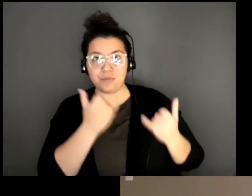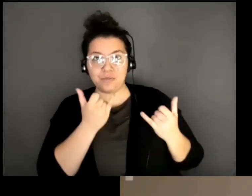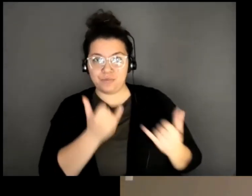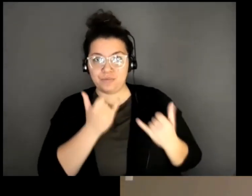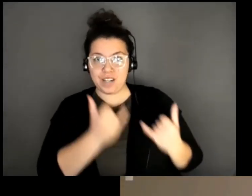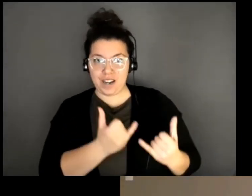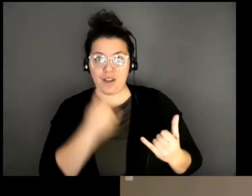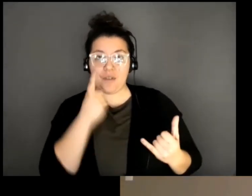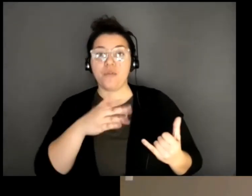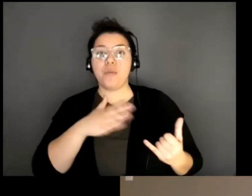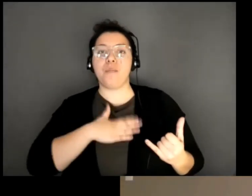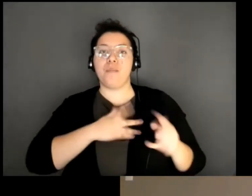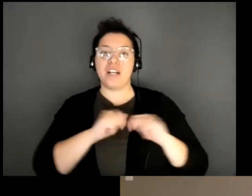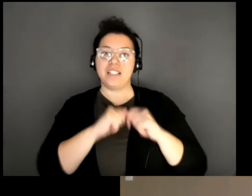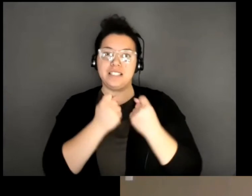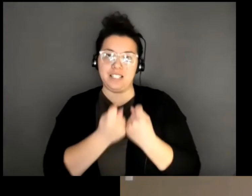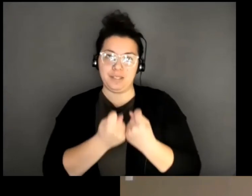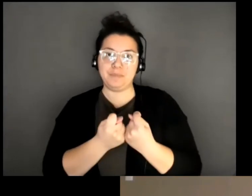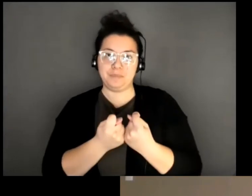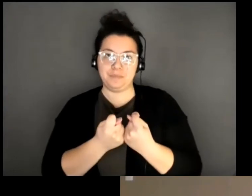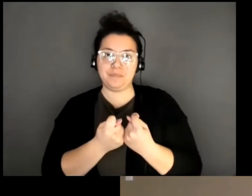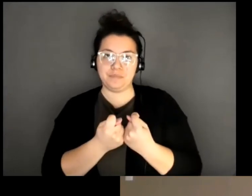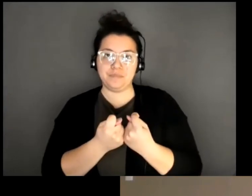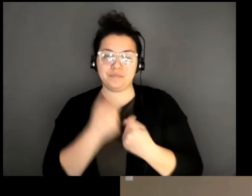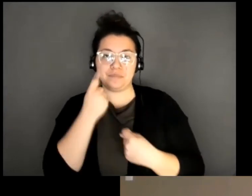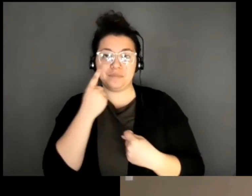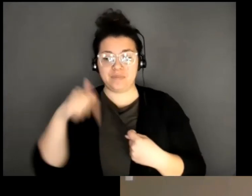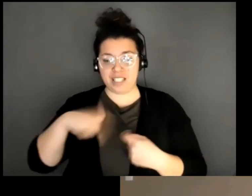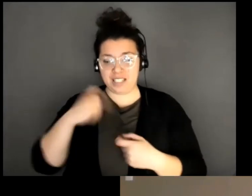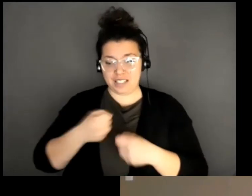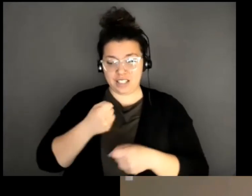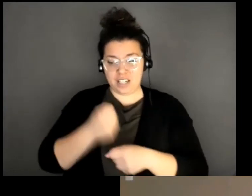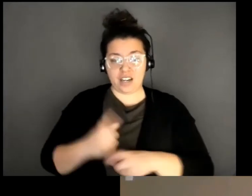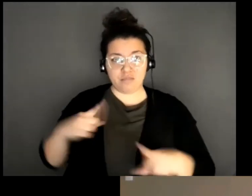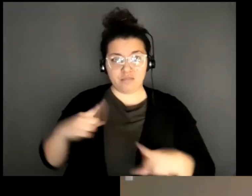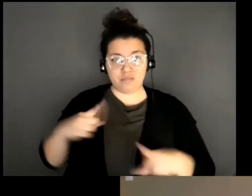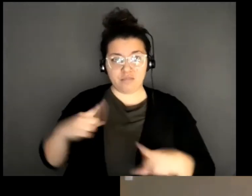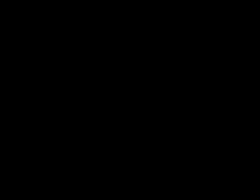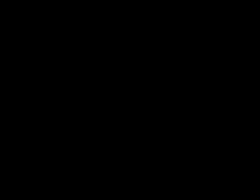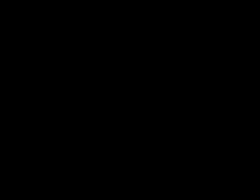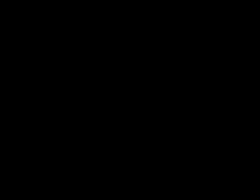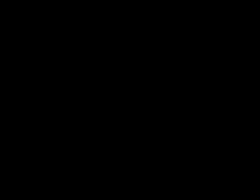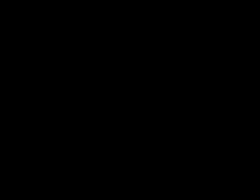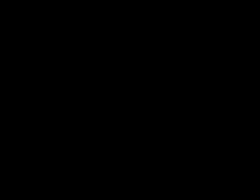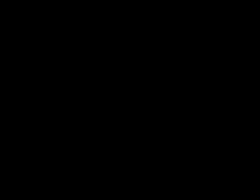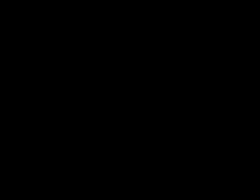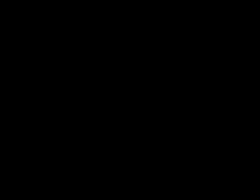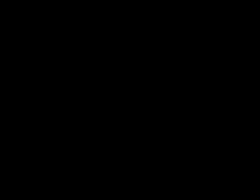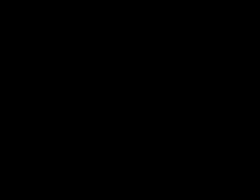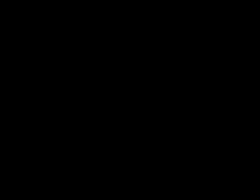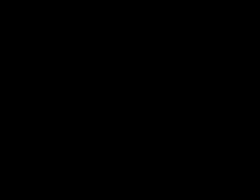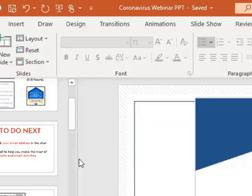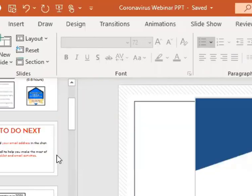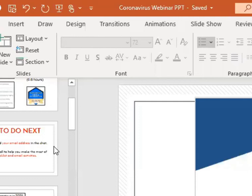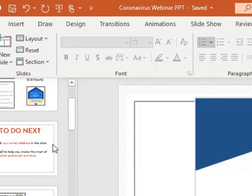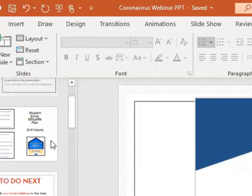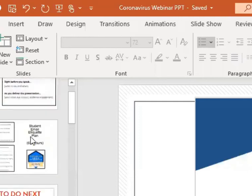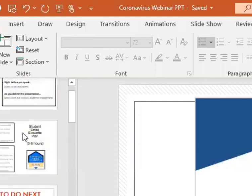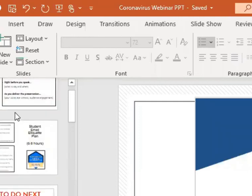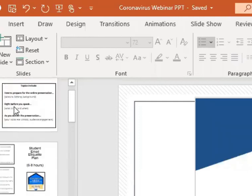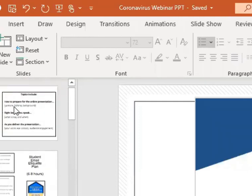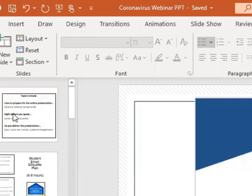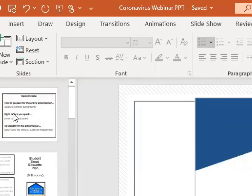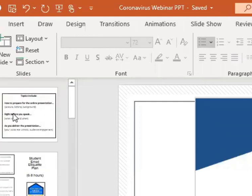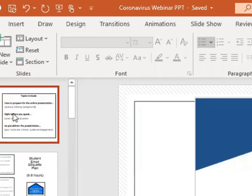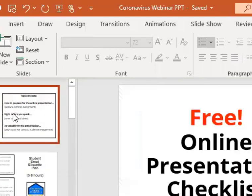team members. This has been a very tough year for a lot of them. So I was making the point this week